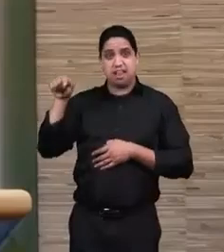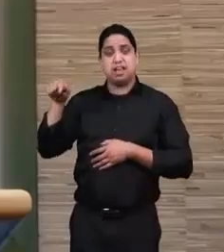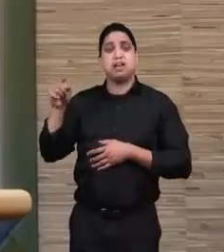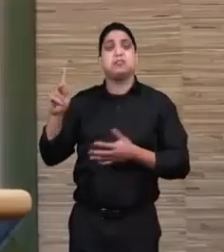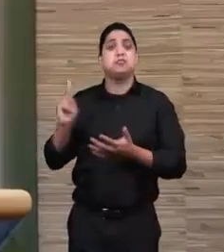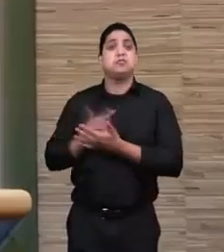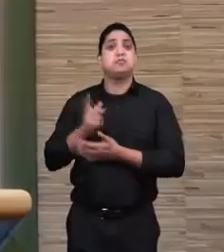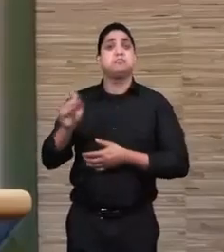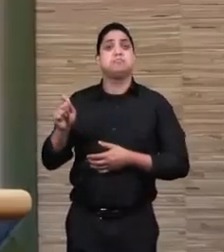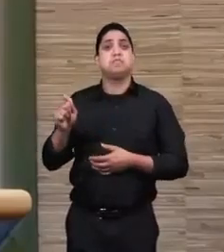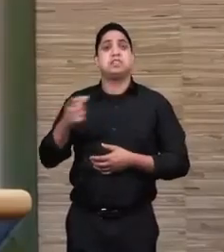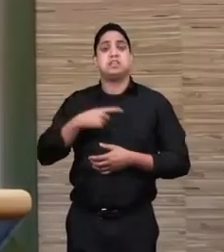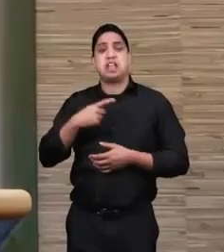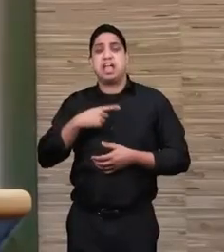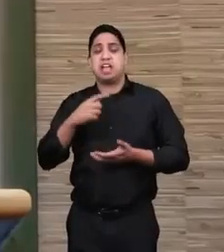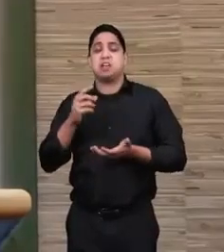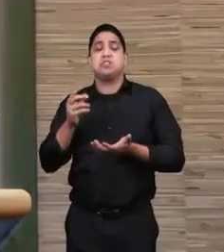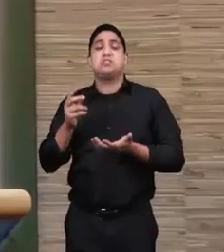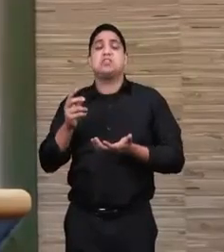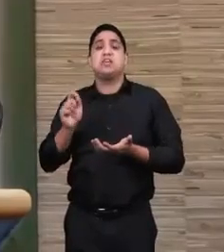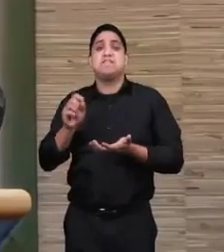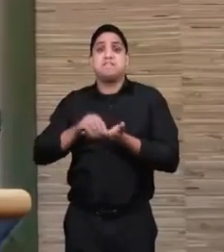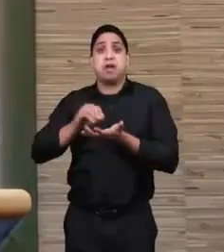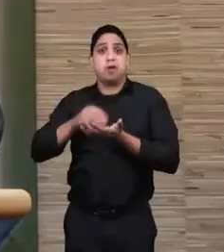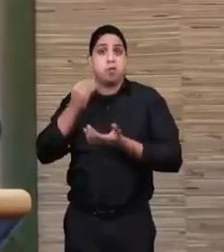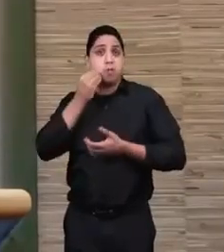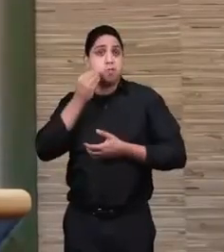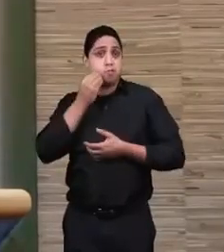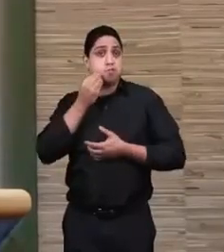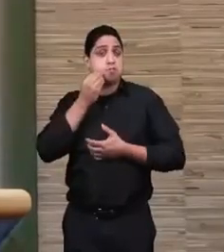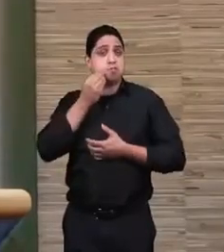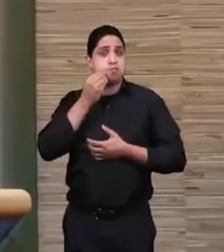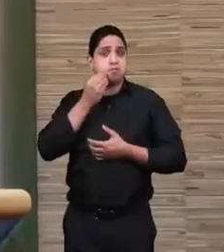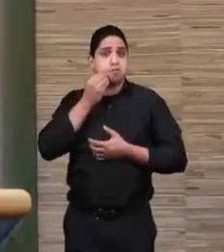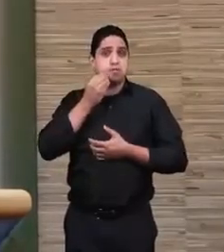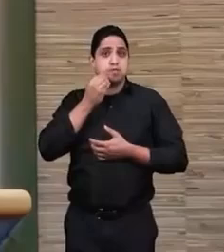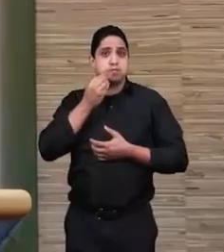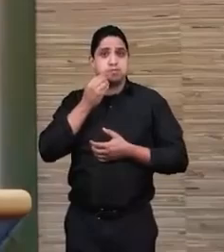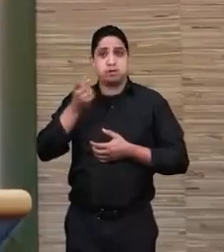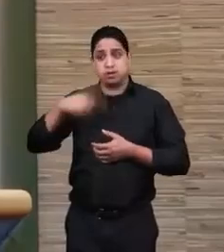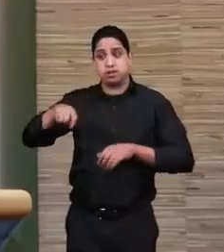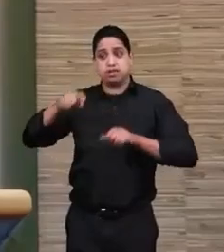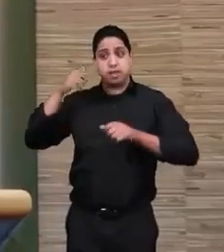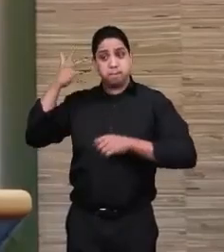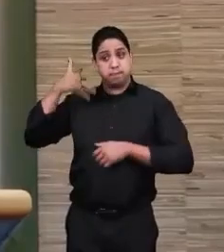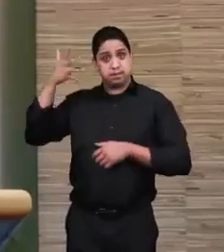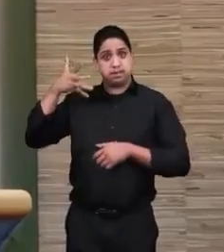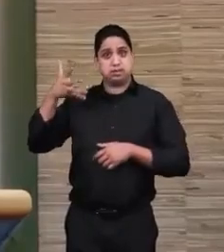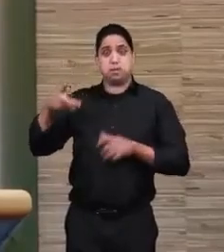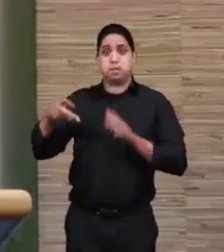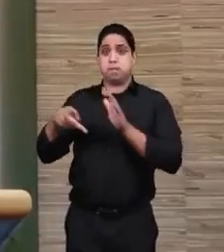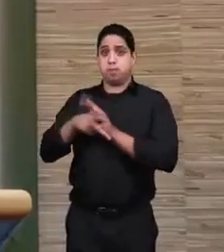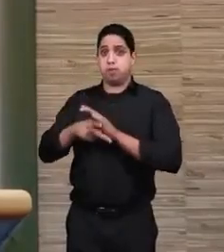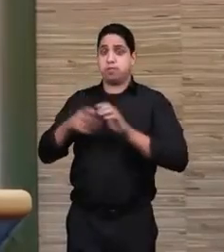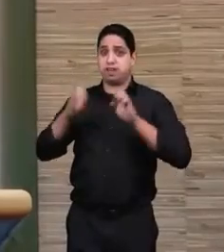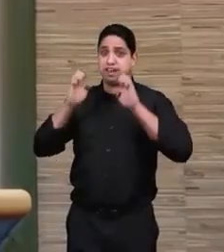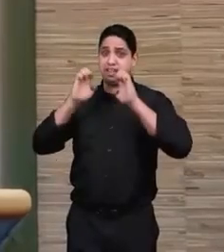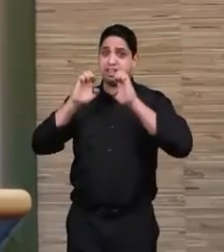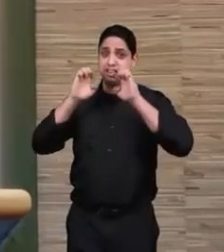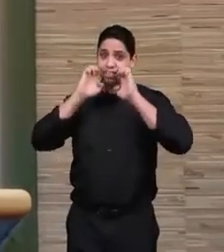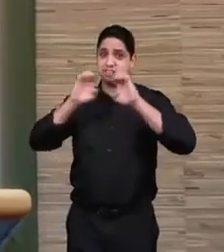to find an opportunity to transmit a Christian message in